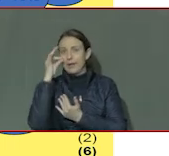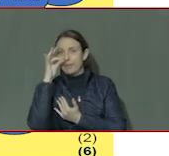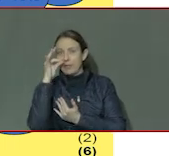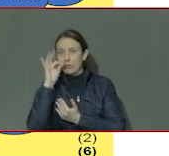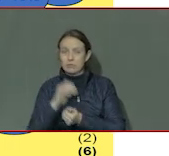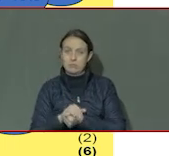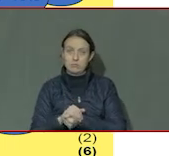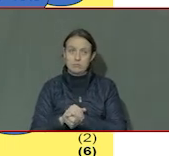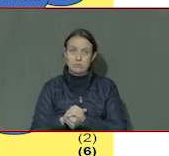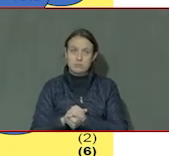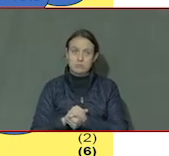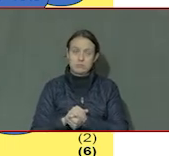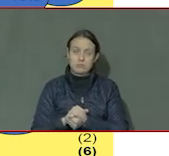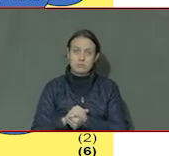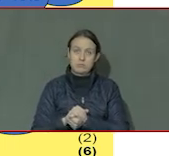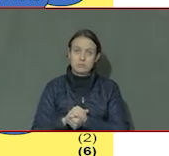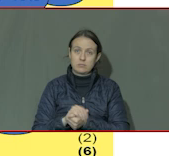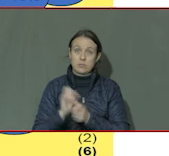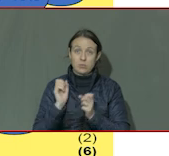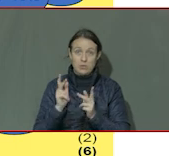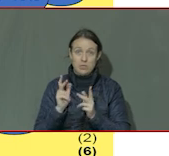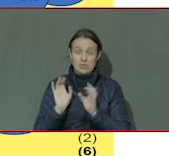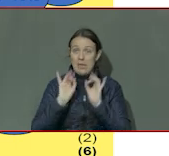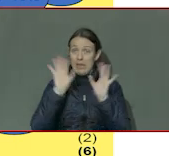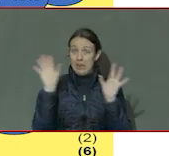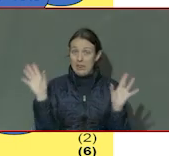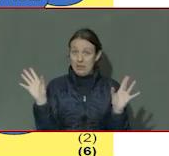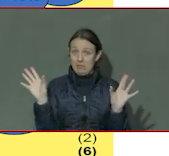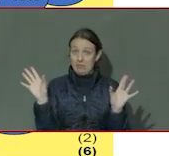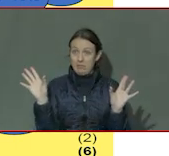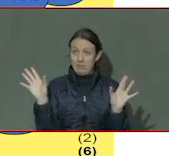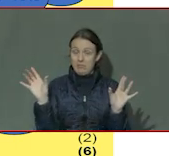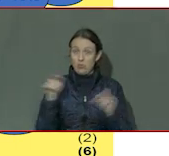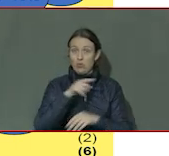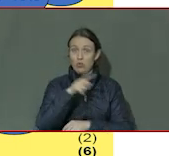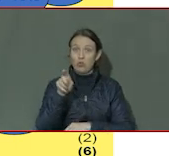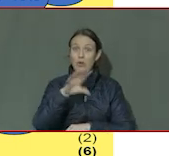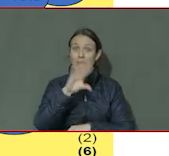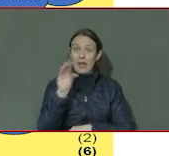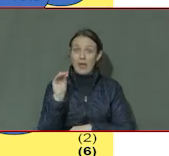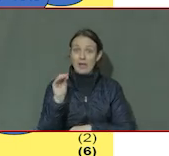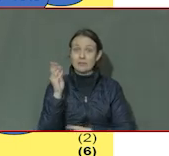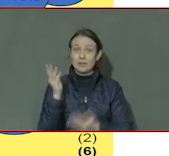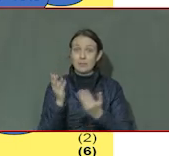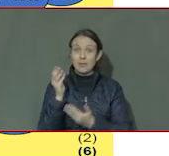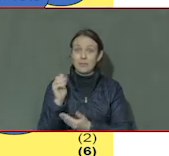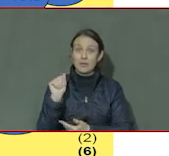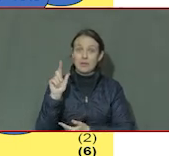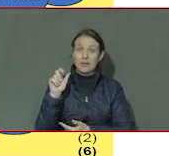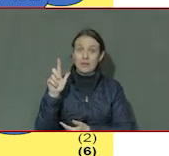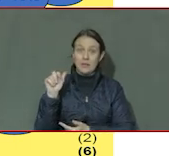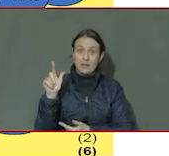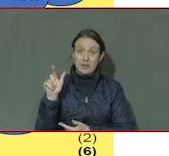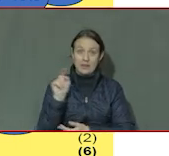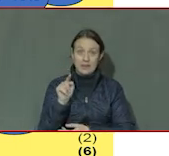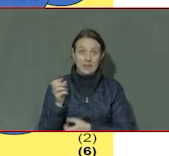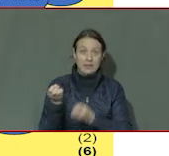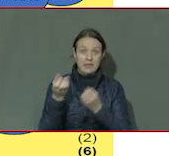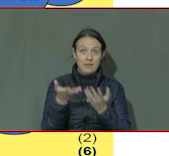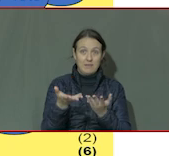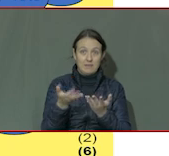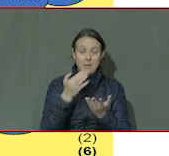tall and green. Is it clear? When you are asked to give an allele is